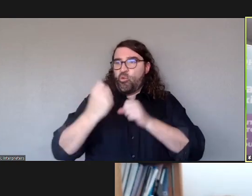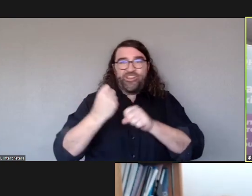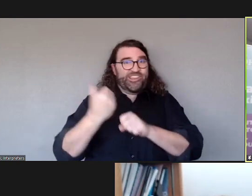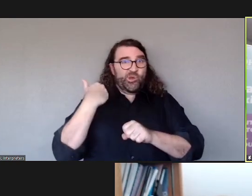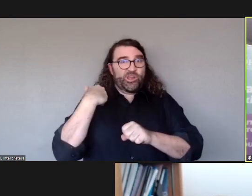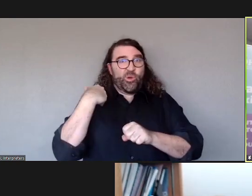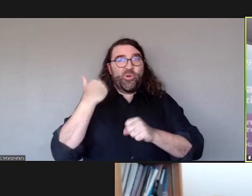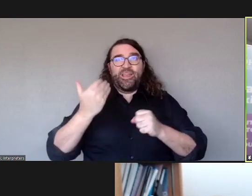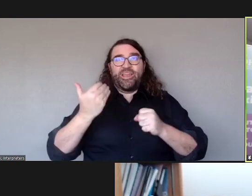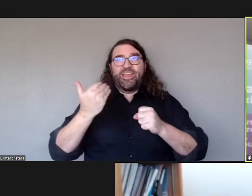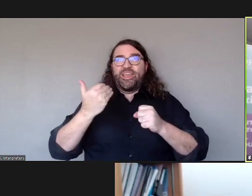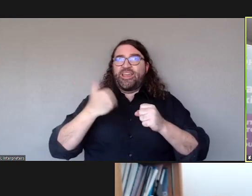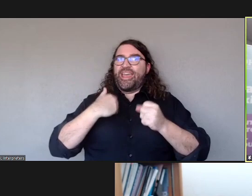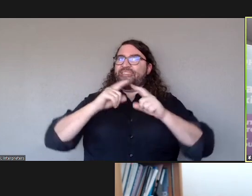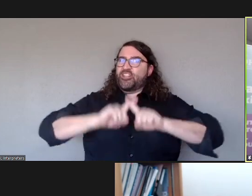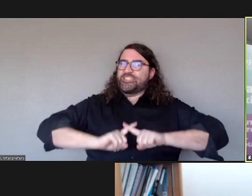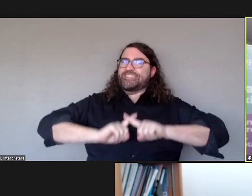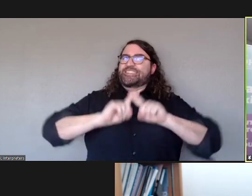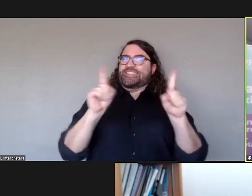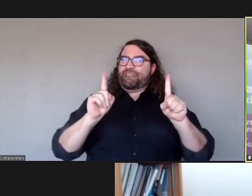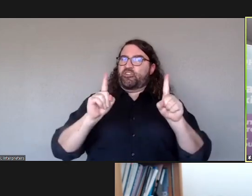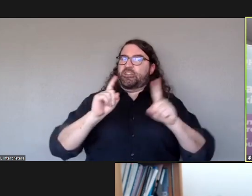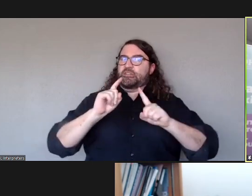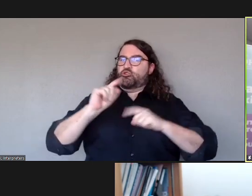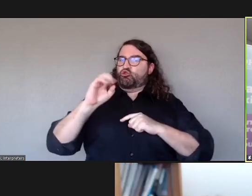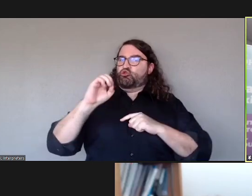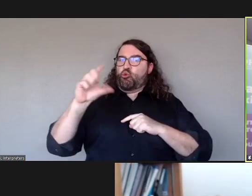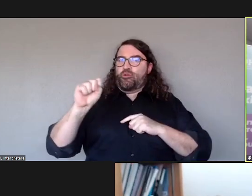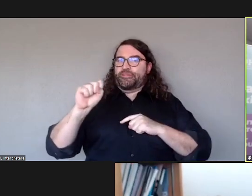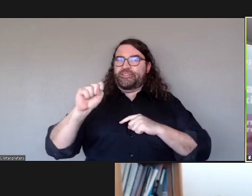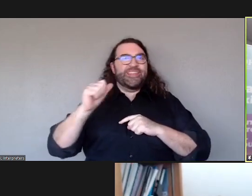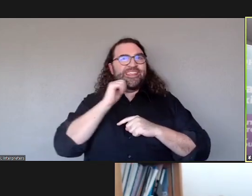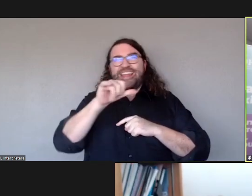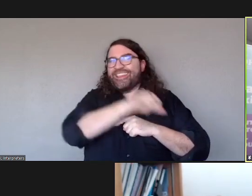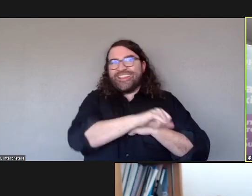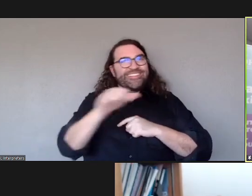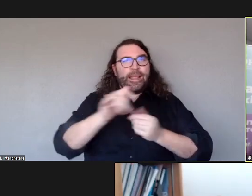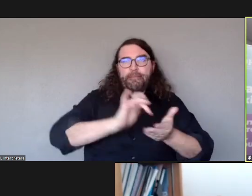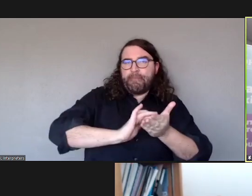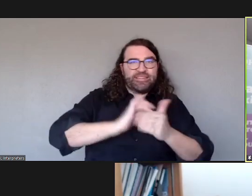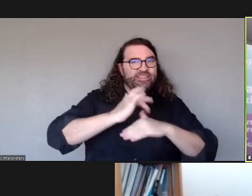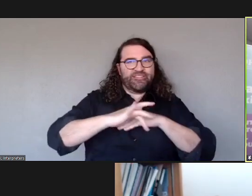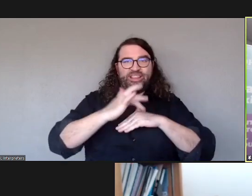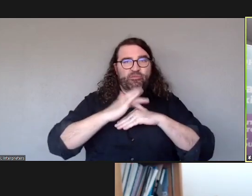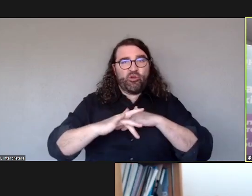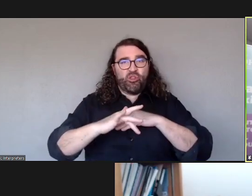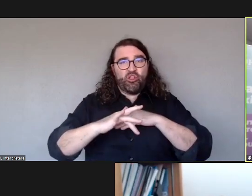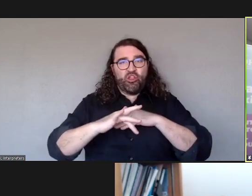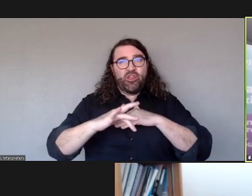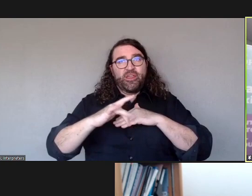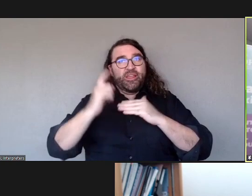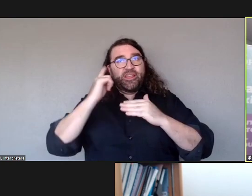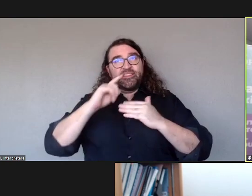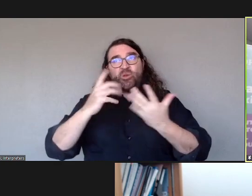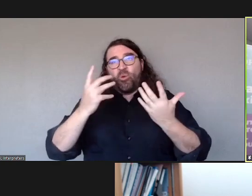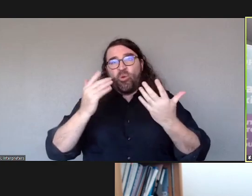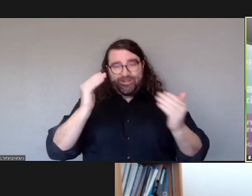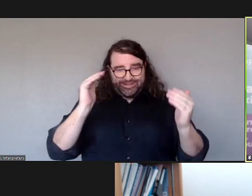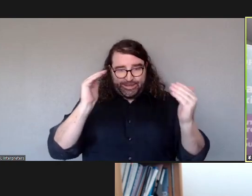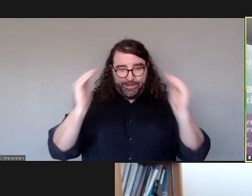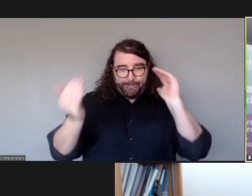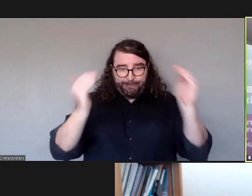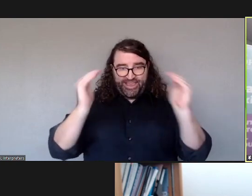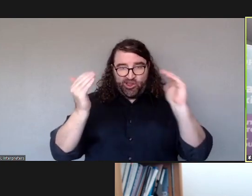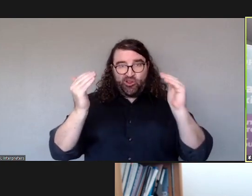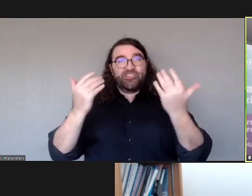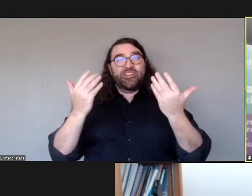had a whole different set of tools and things to fight the pandemic, way less than